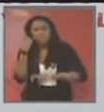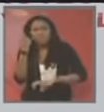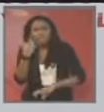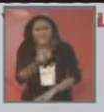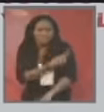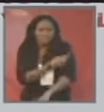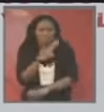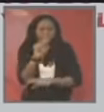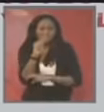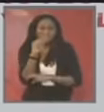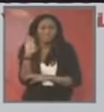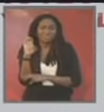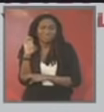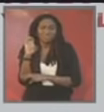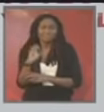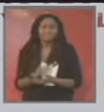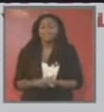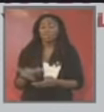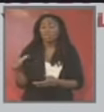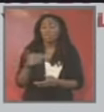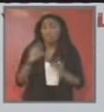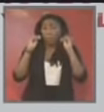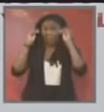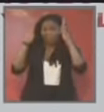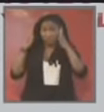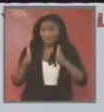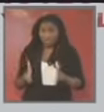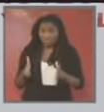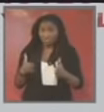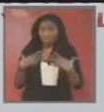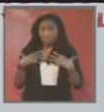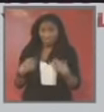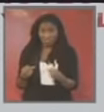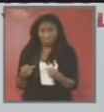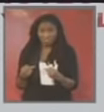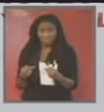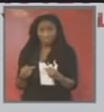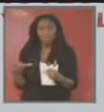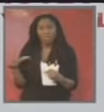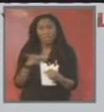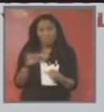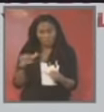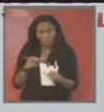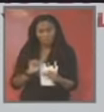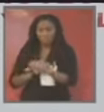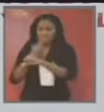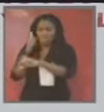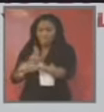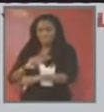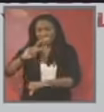established another group which is looking at the research aspect of it, and Professor Simeon may touch on it this morning,